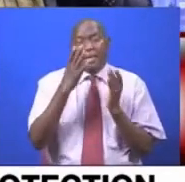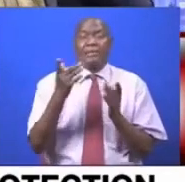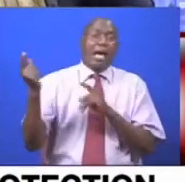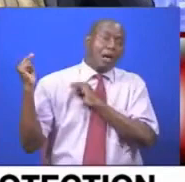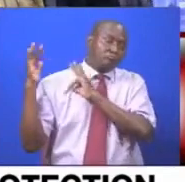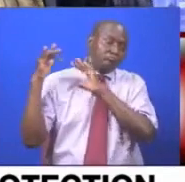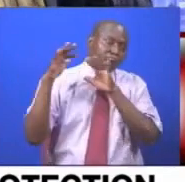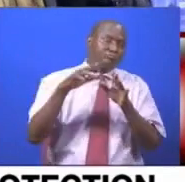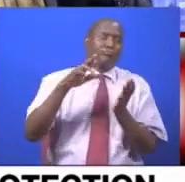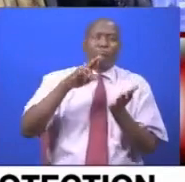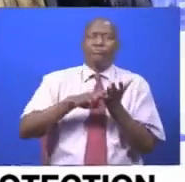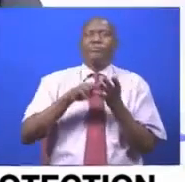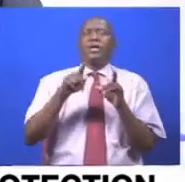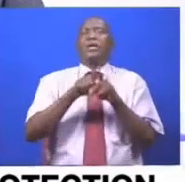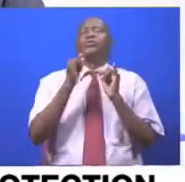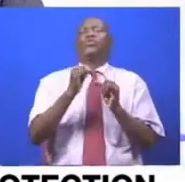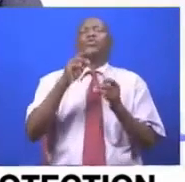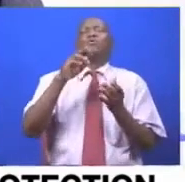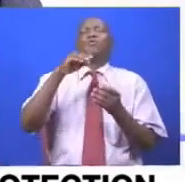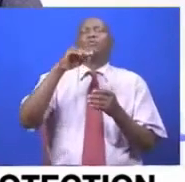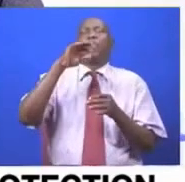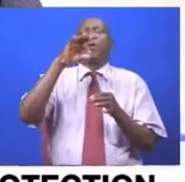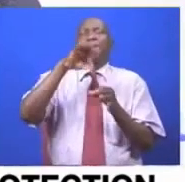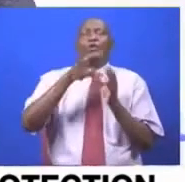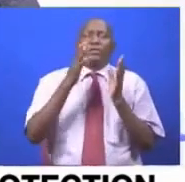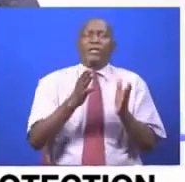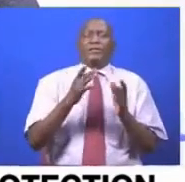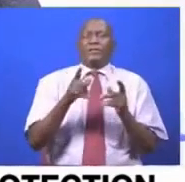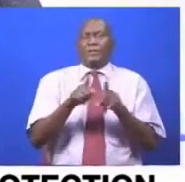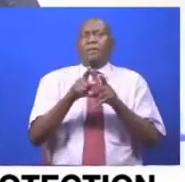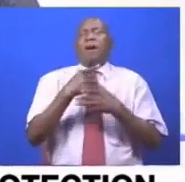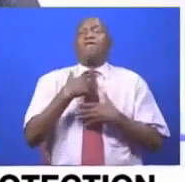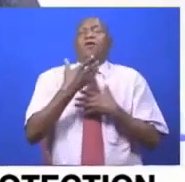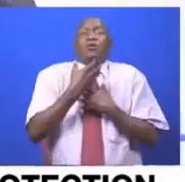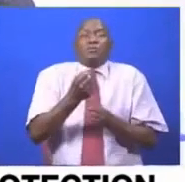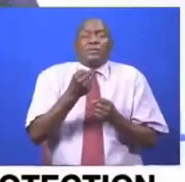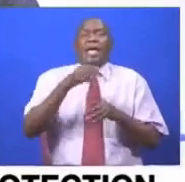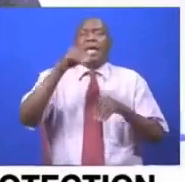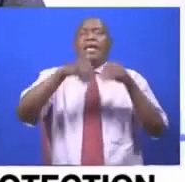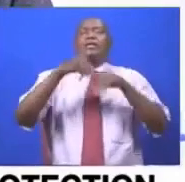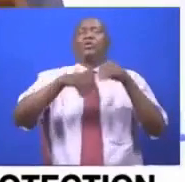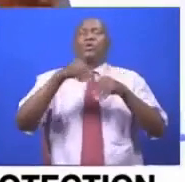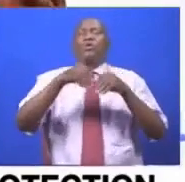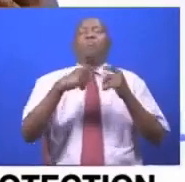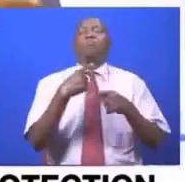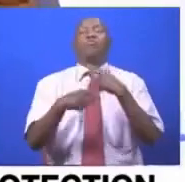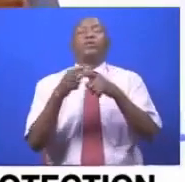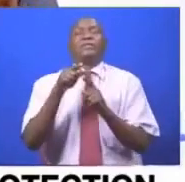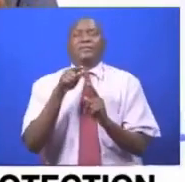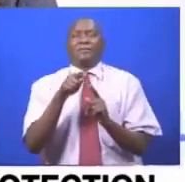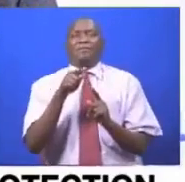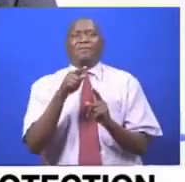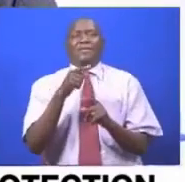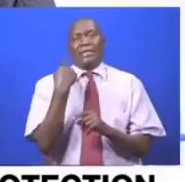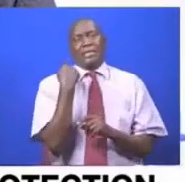to register as new voters. You will see Kenyans having confidence in the electoral process because the other day you